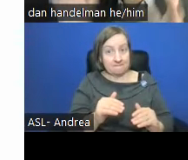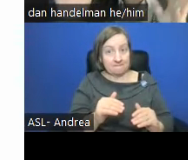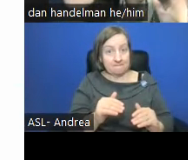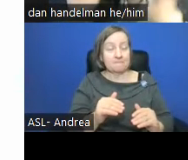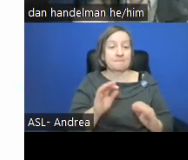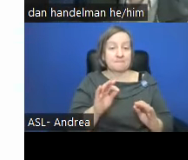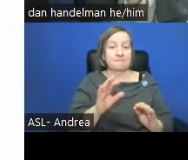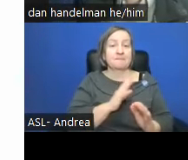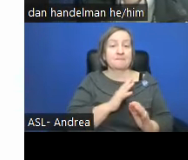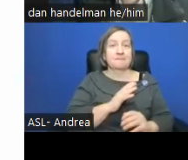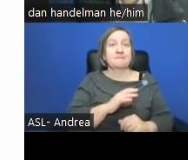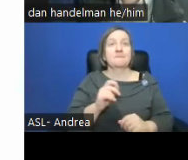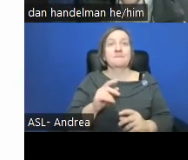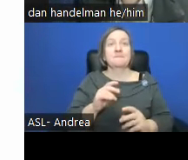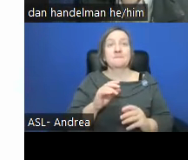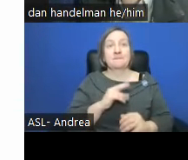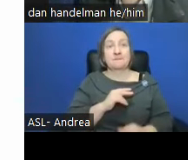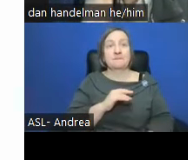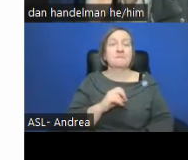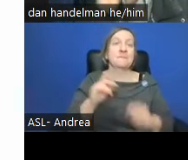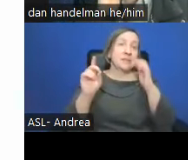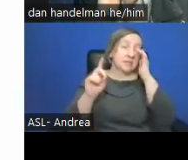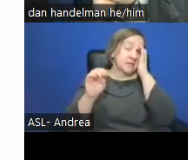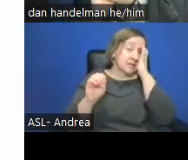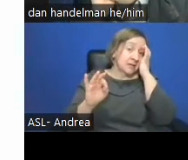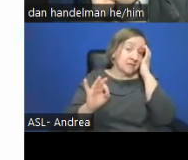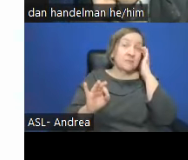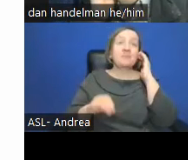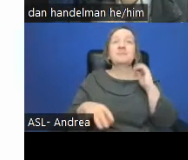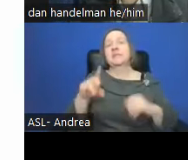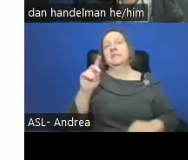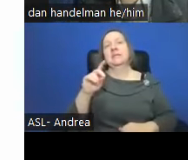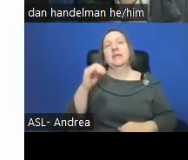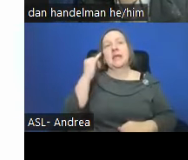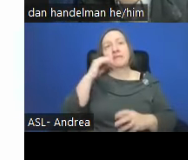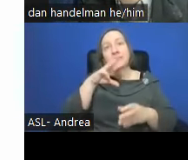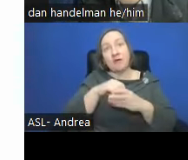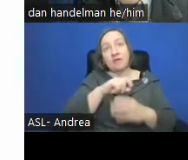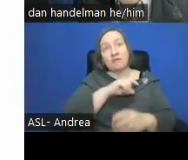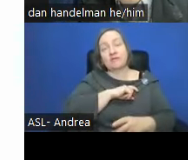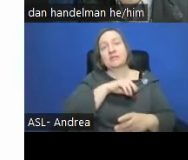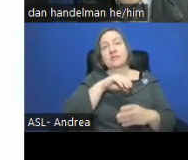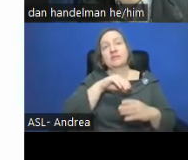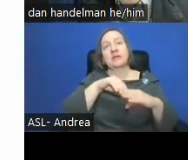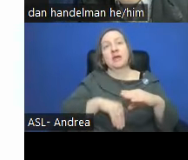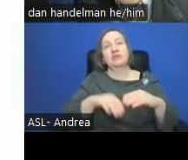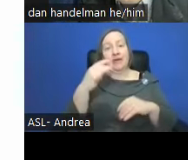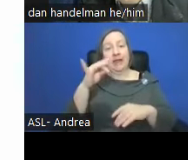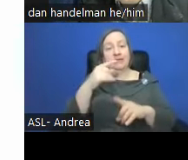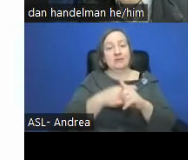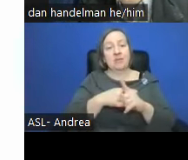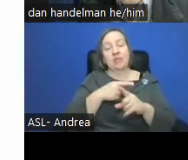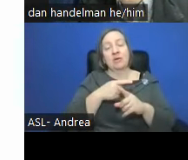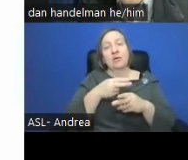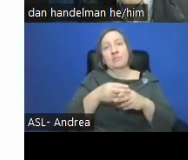Very good, we can. Ruby, okay, so D, E, and F. D, if the involved officer is within their 18-month probationary period